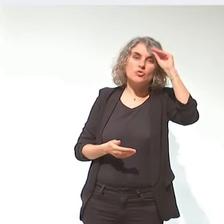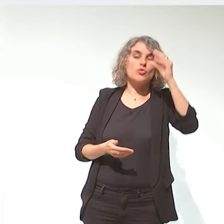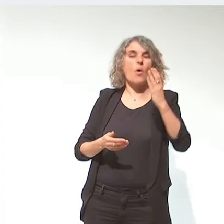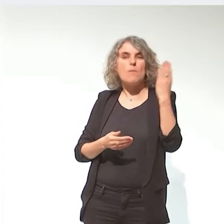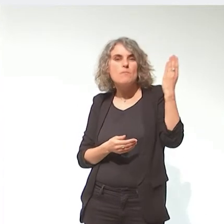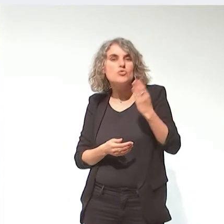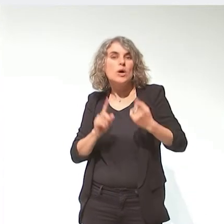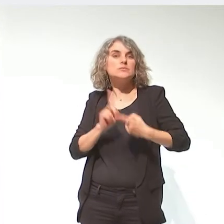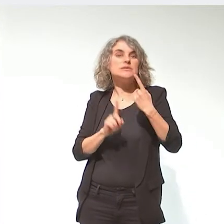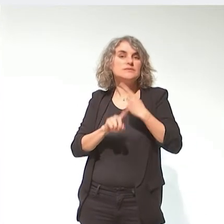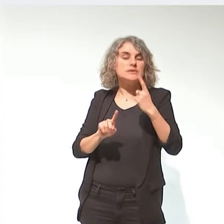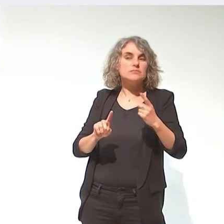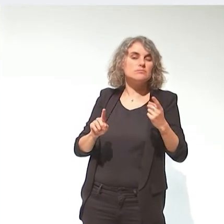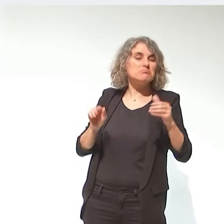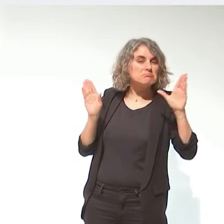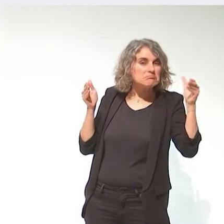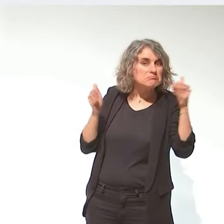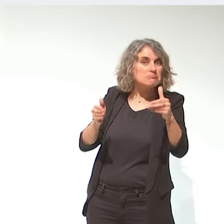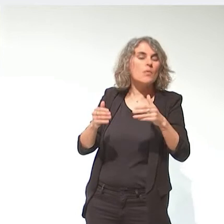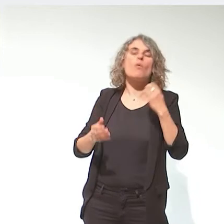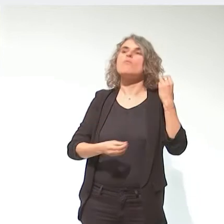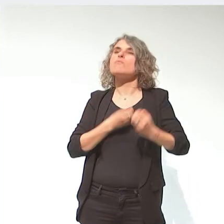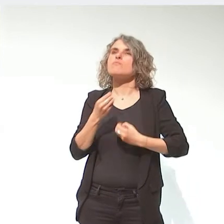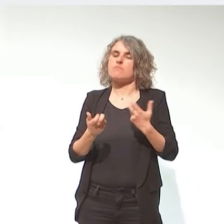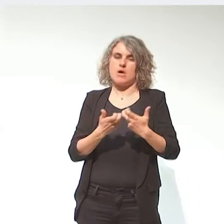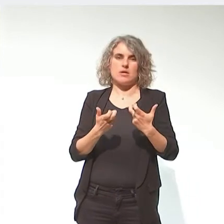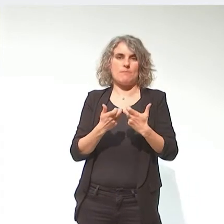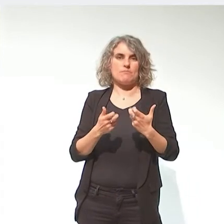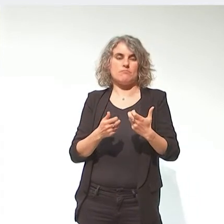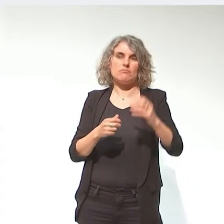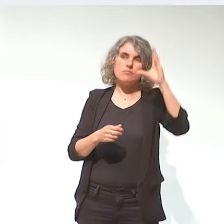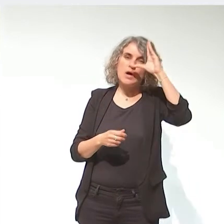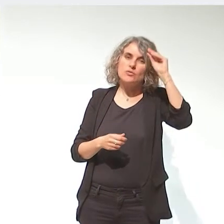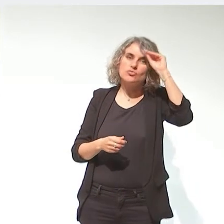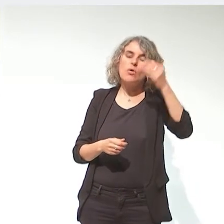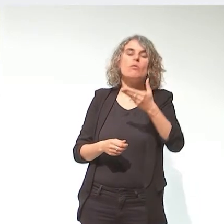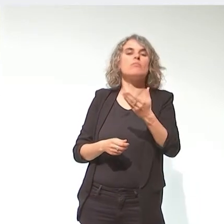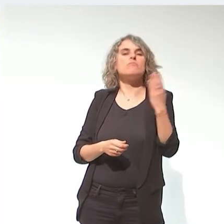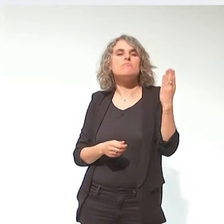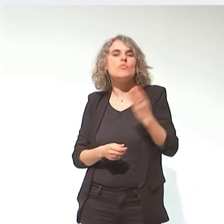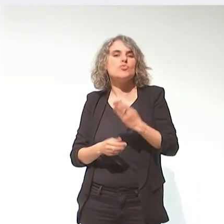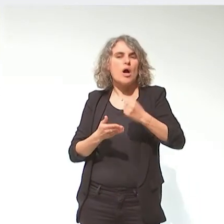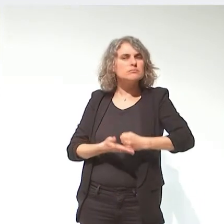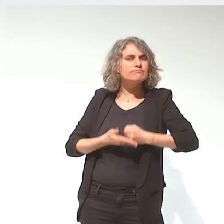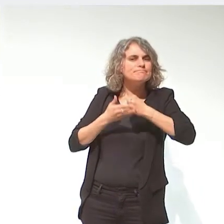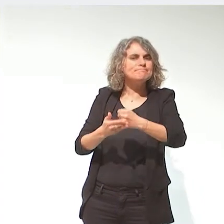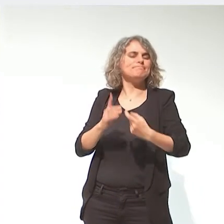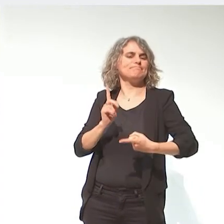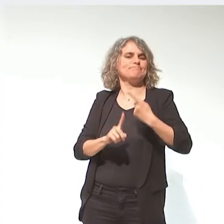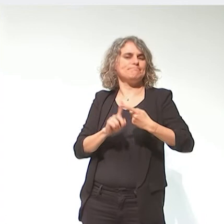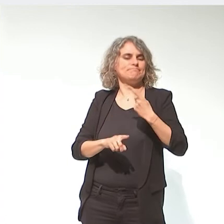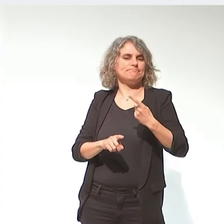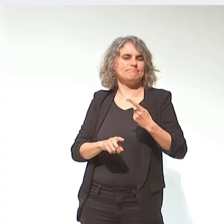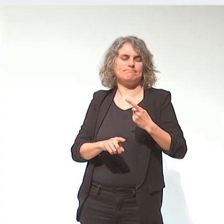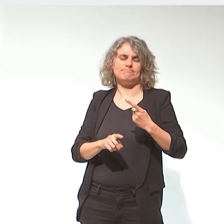some specific support measures, but we defend that all the students